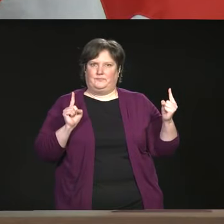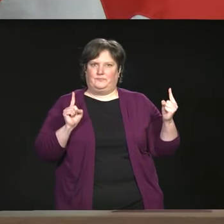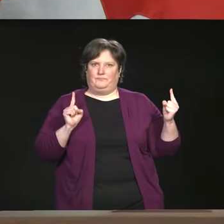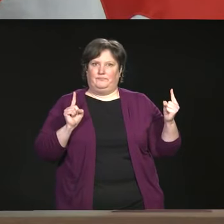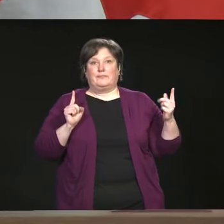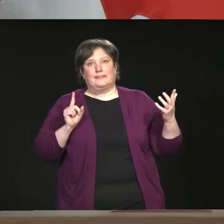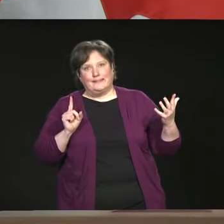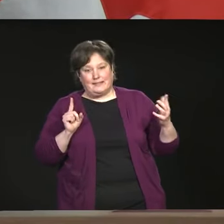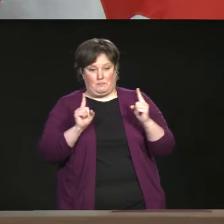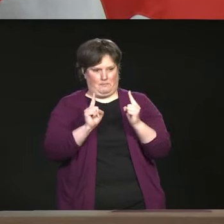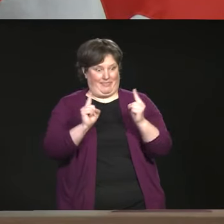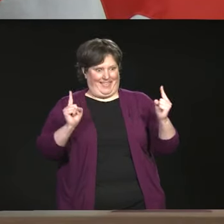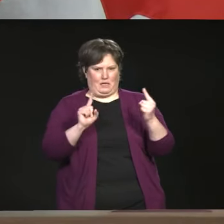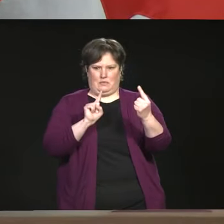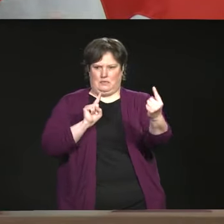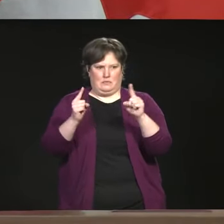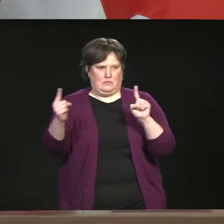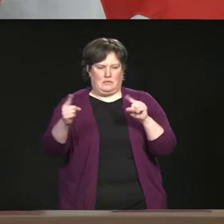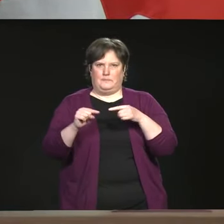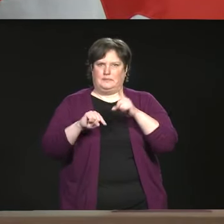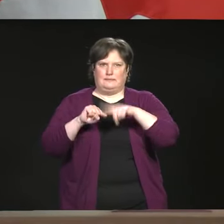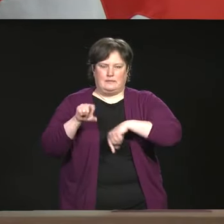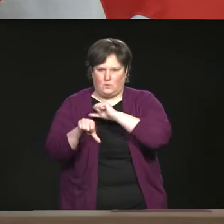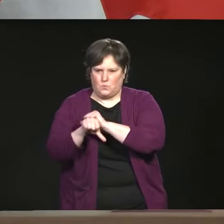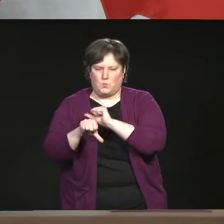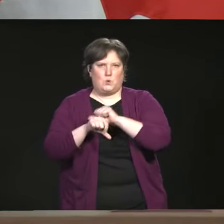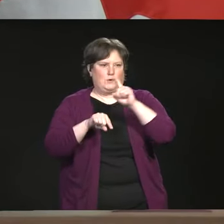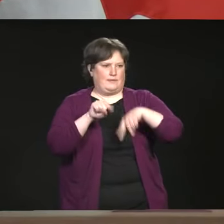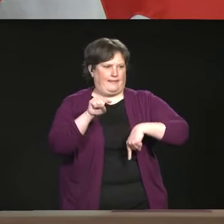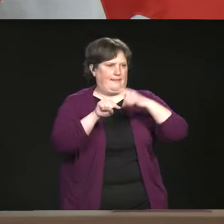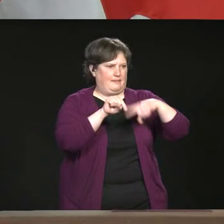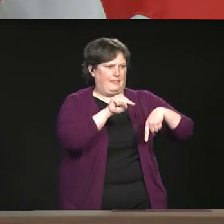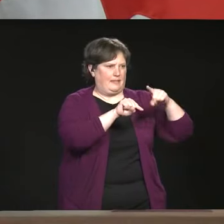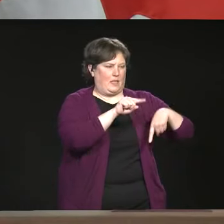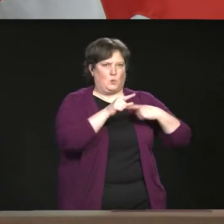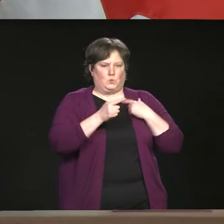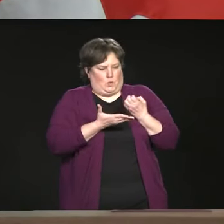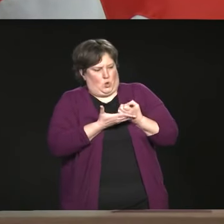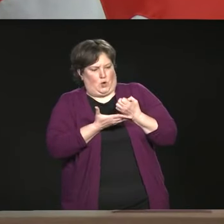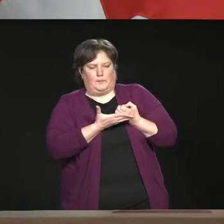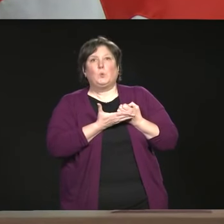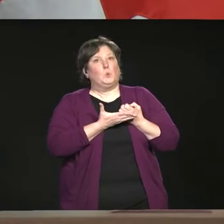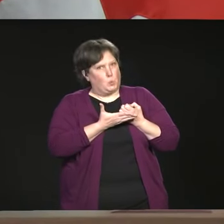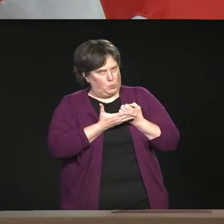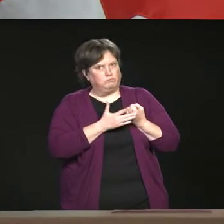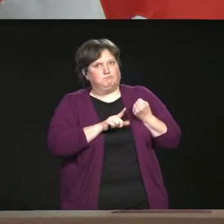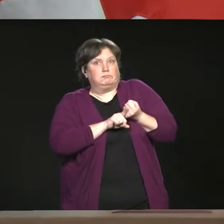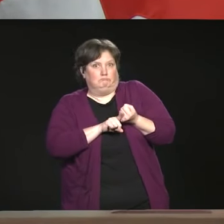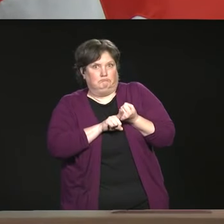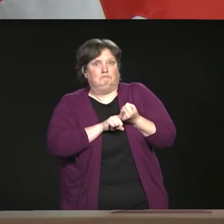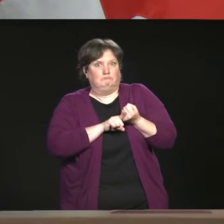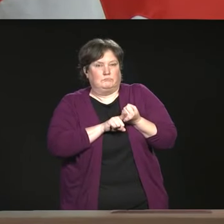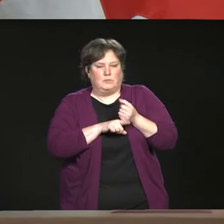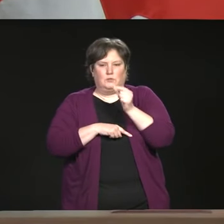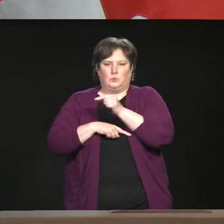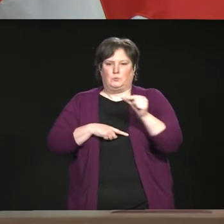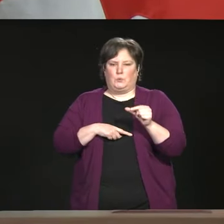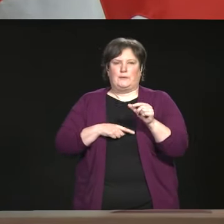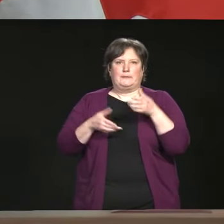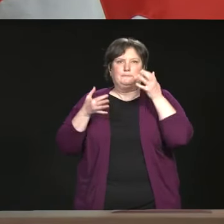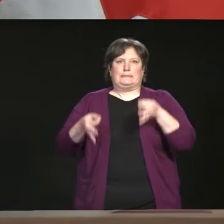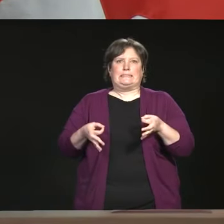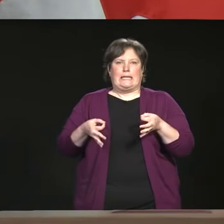cost. Our government has taken, you've heard more about it now, very significant measures to support Canadians through this time.